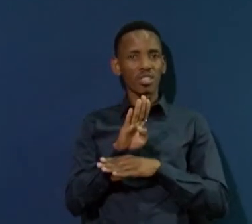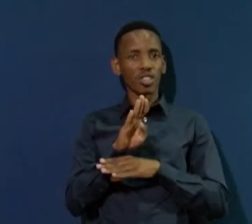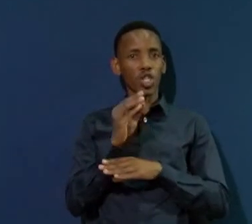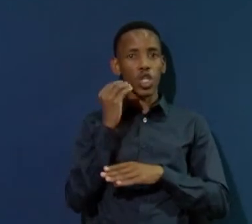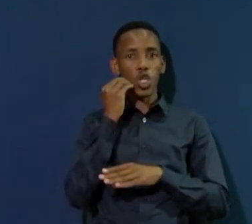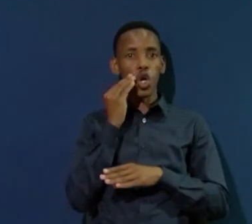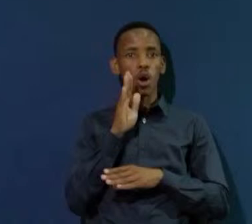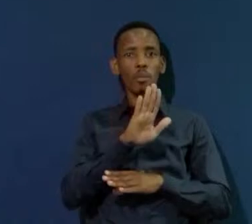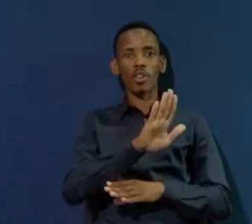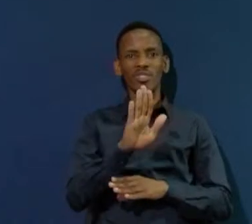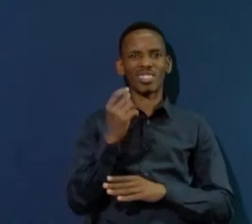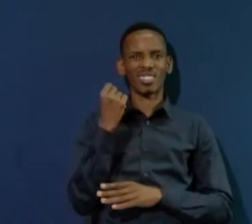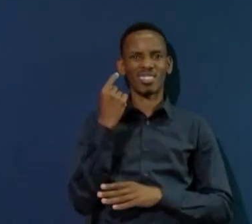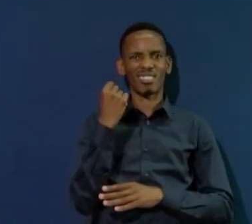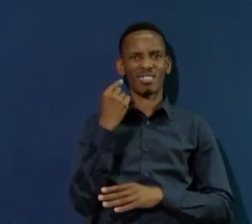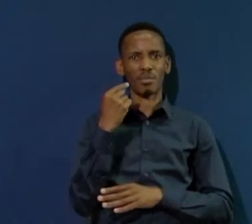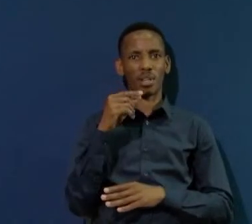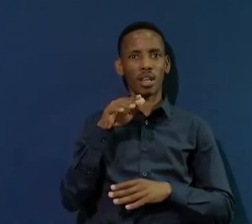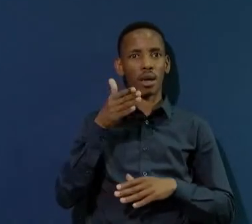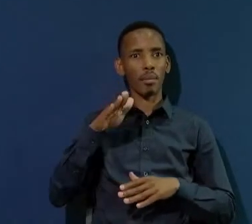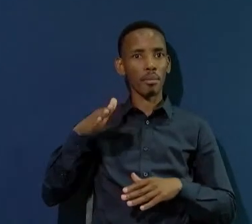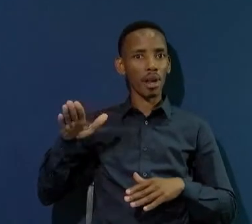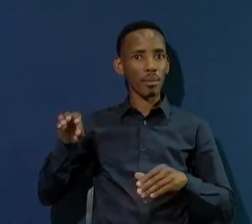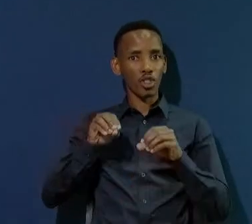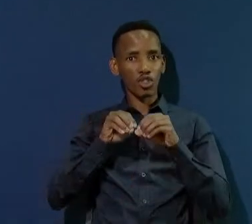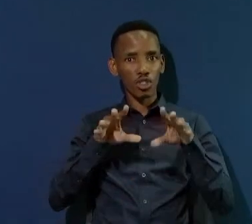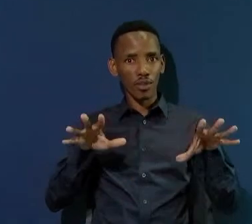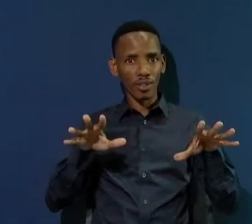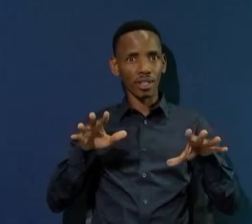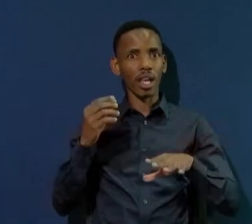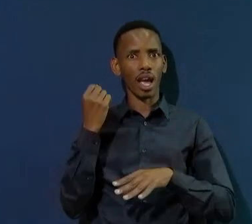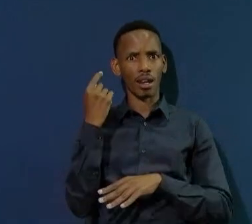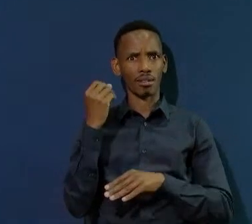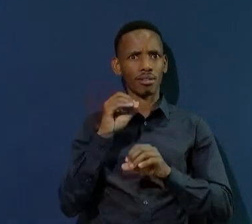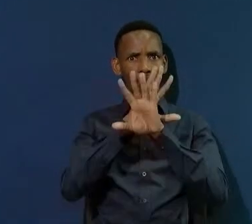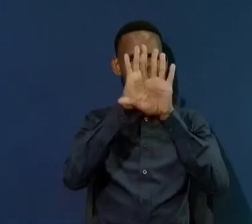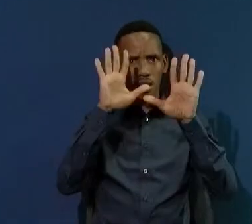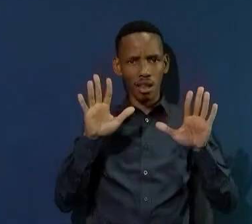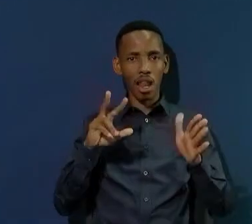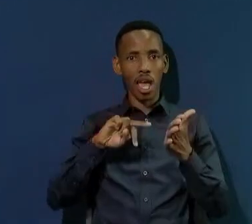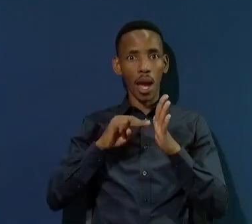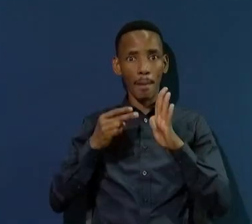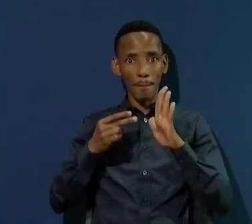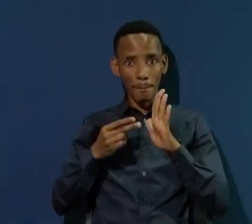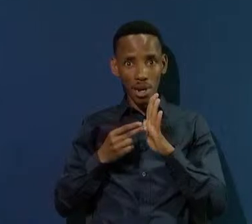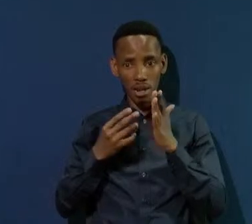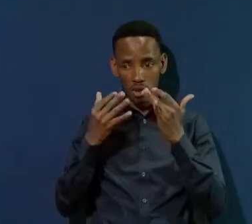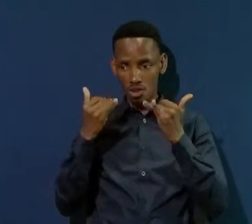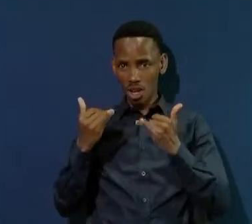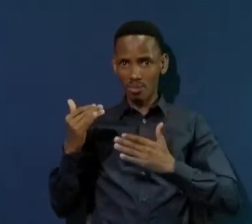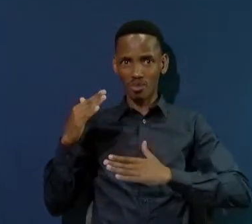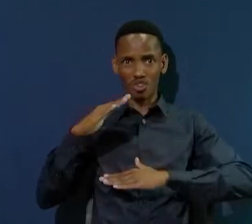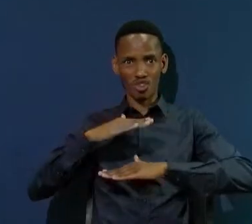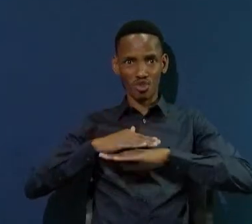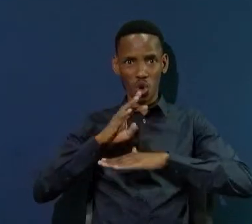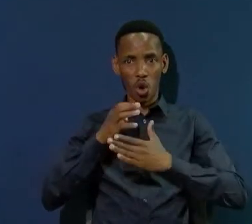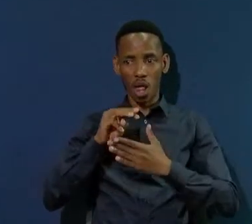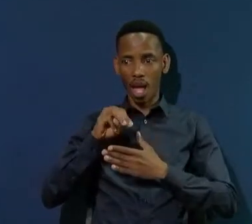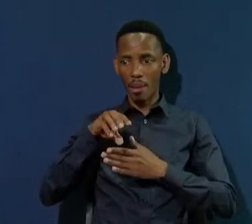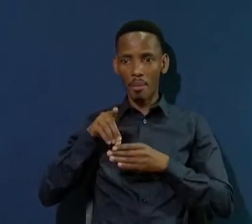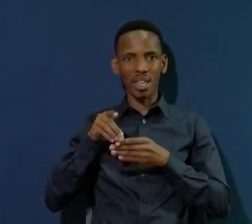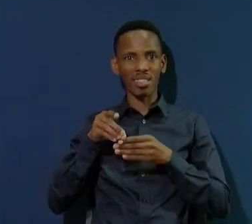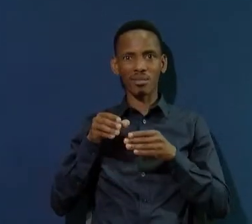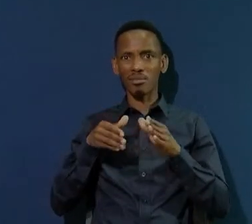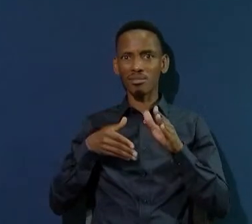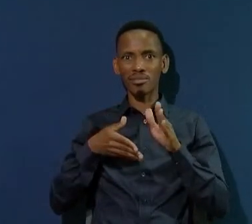e dissolve le go ta go te go phuthiwa dilwana go a phatalwa ya hanong. It's if there's one thing that they take away from that ke yona kganya